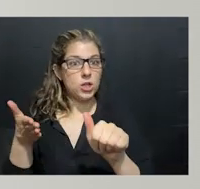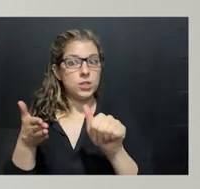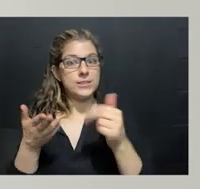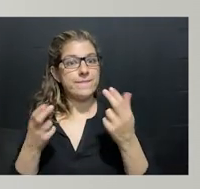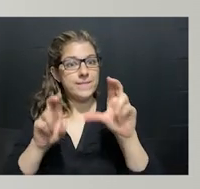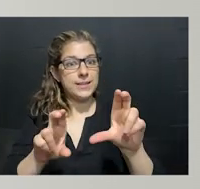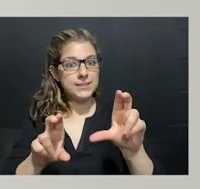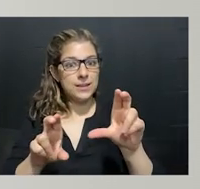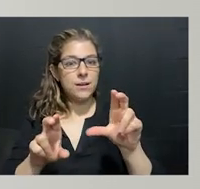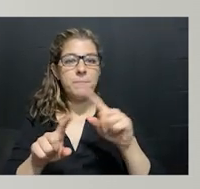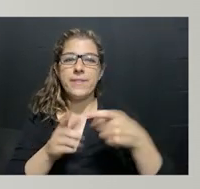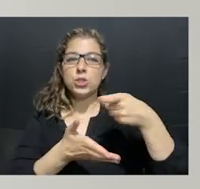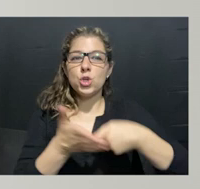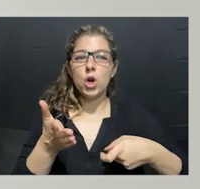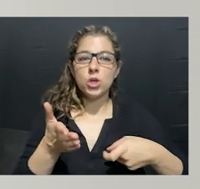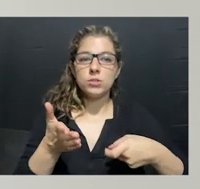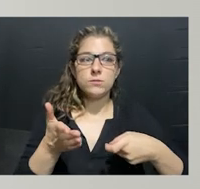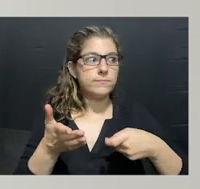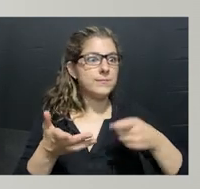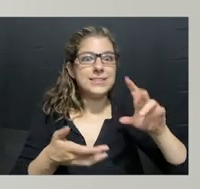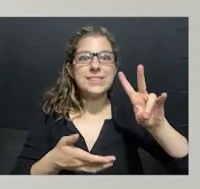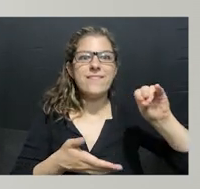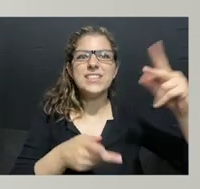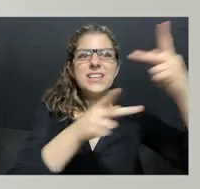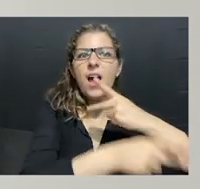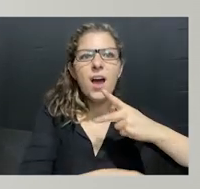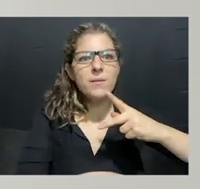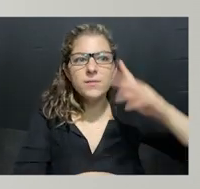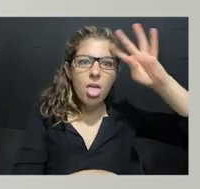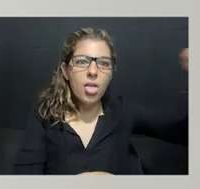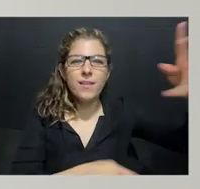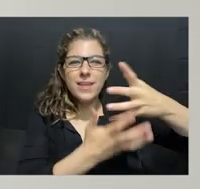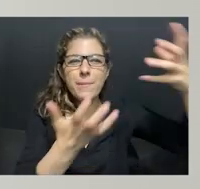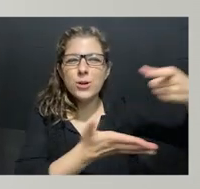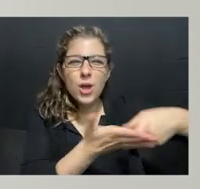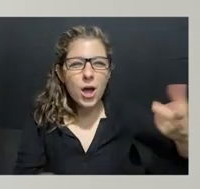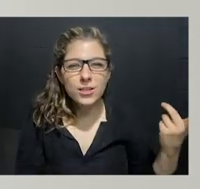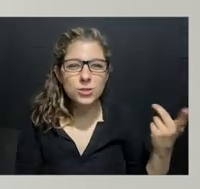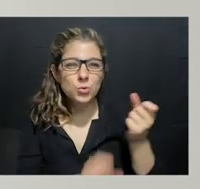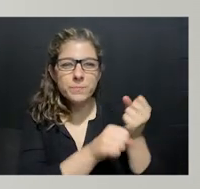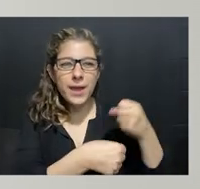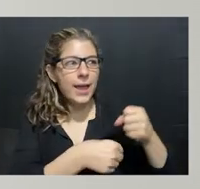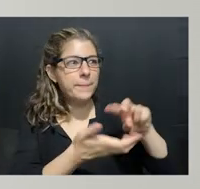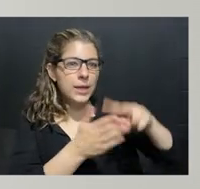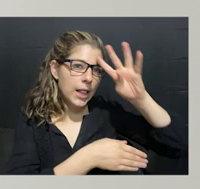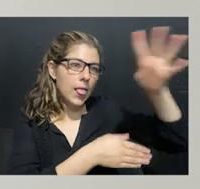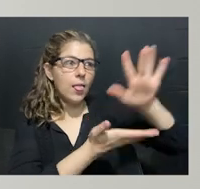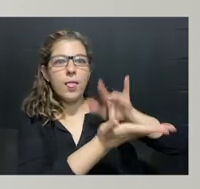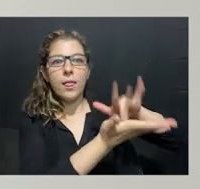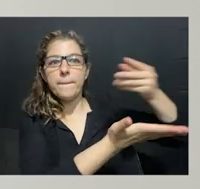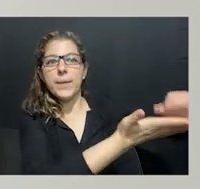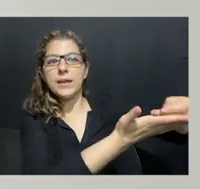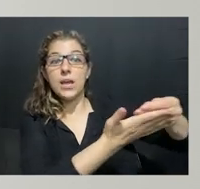in R&R, but then they charge 70 times the amount that it costs them to make it a medication. And